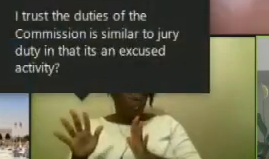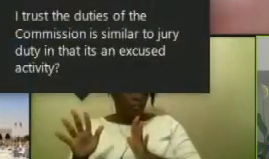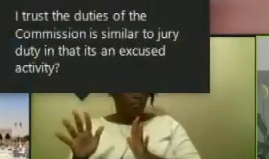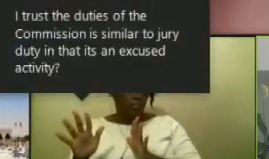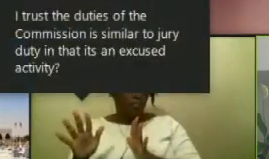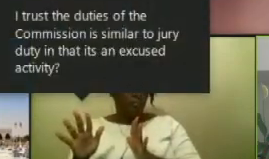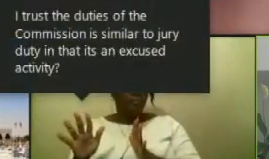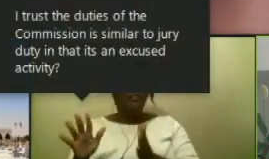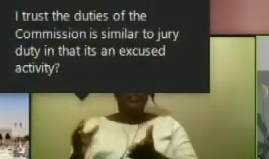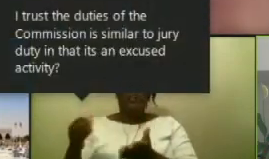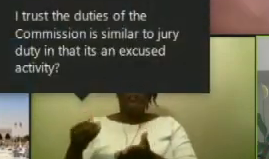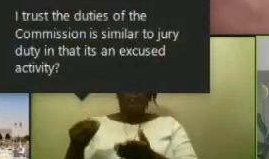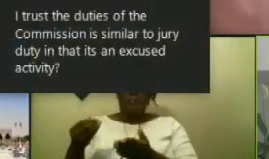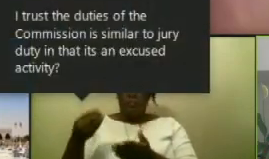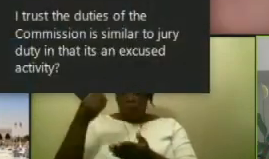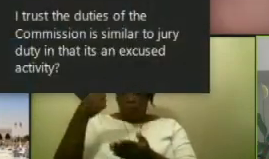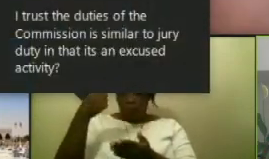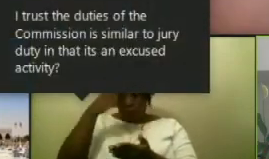cash payments.